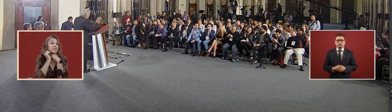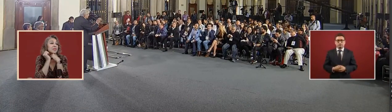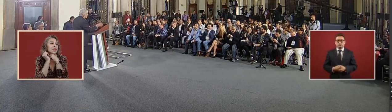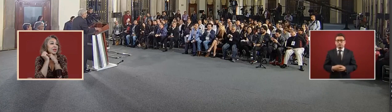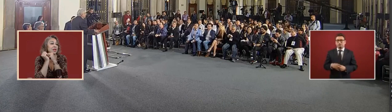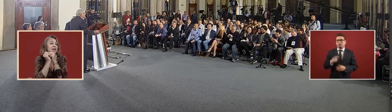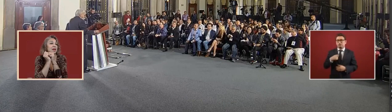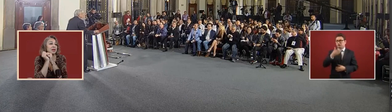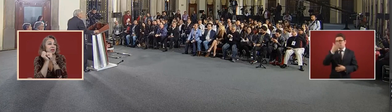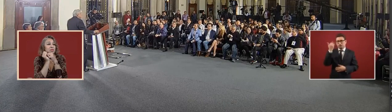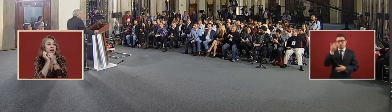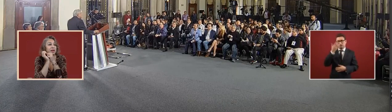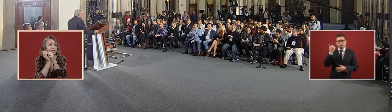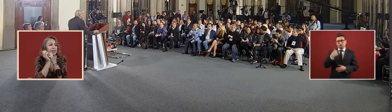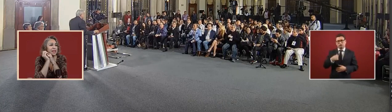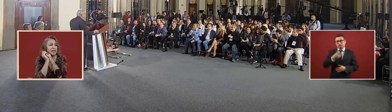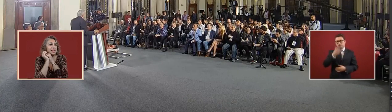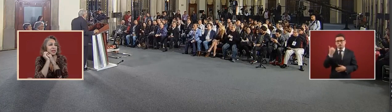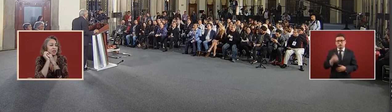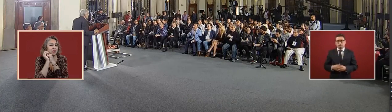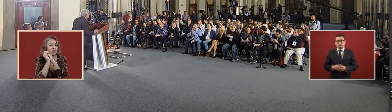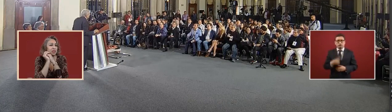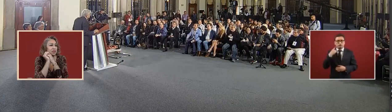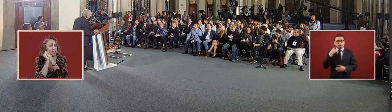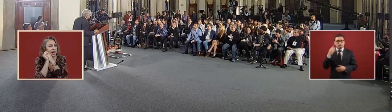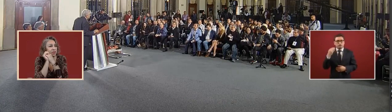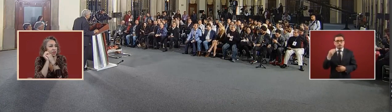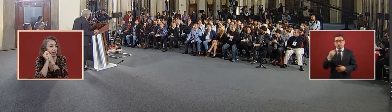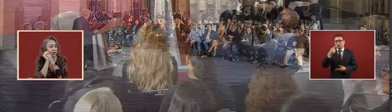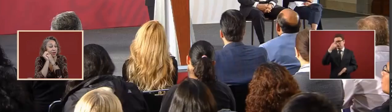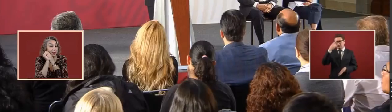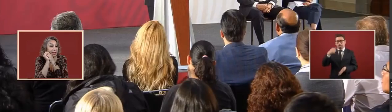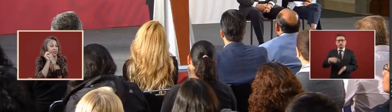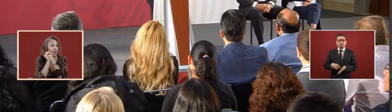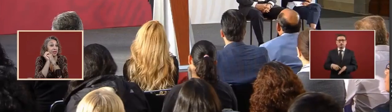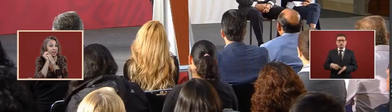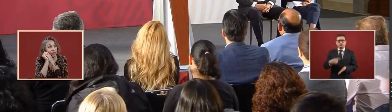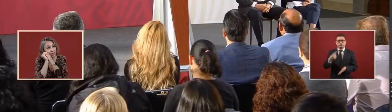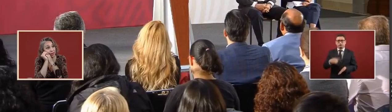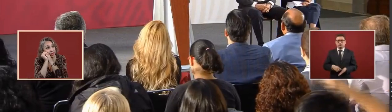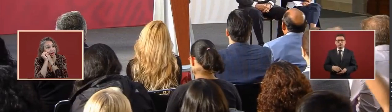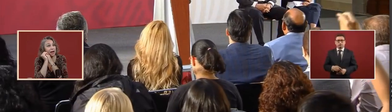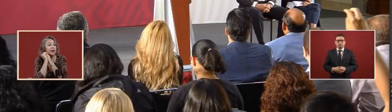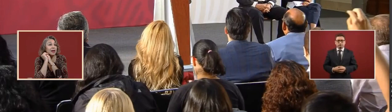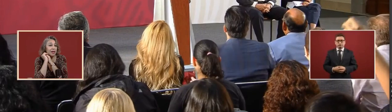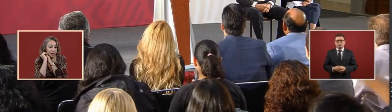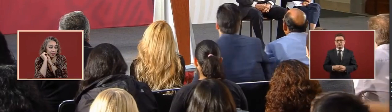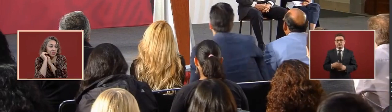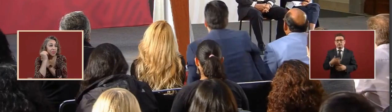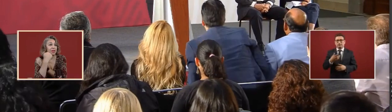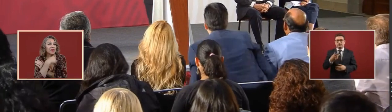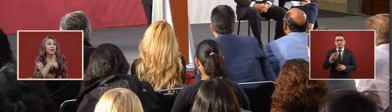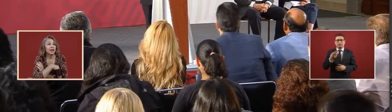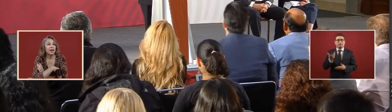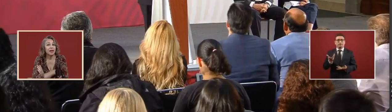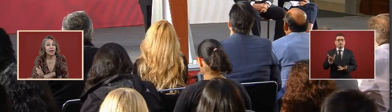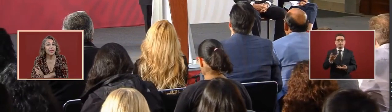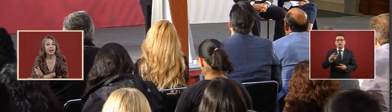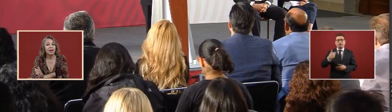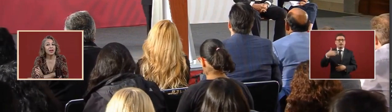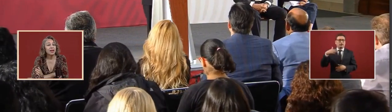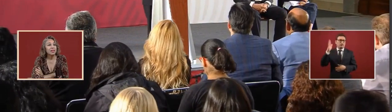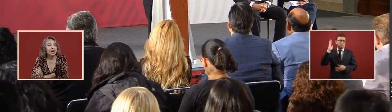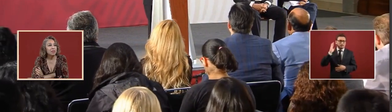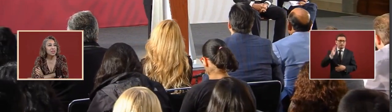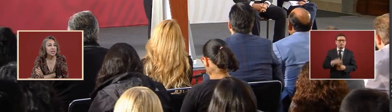No sé, no, no, regarding no sé. Salinas and Colosio, no, I don't know, no, I don't believe que, it. Ese era